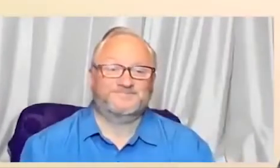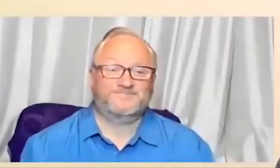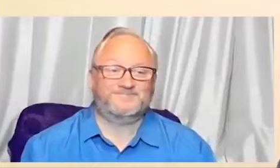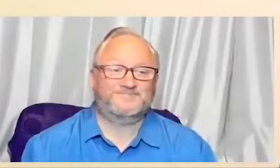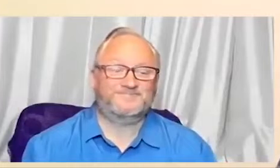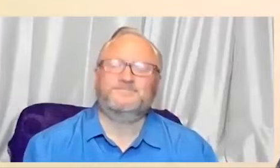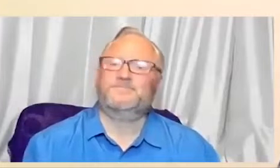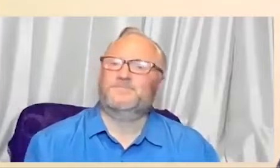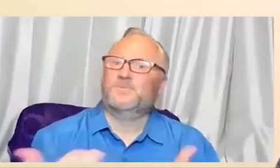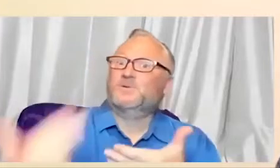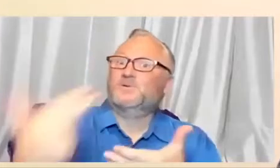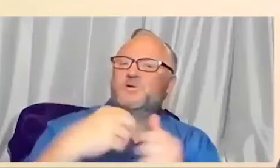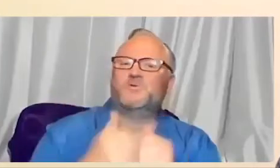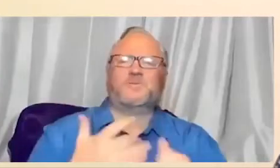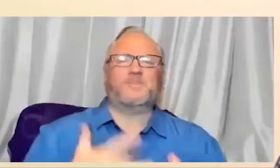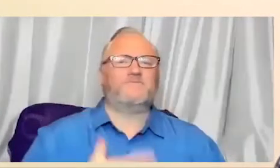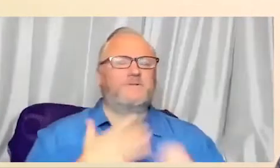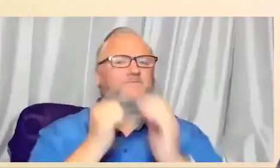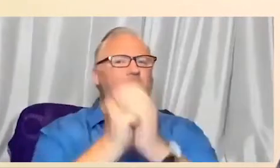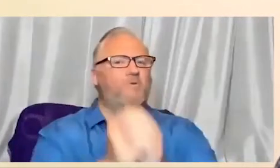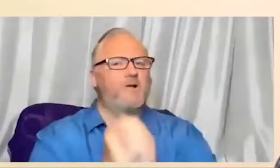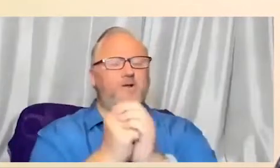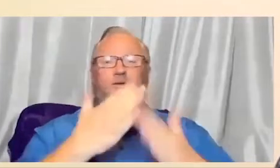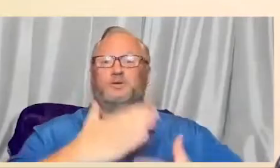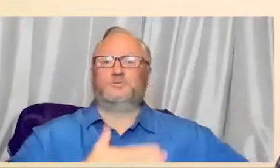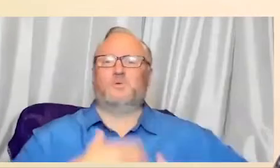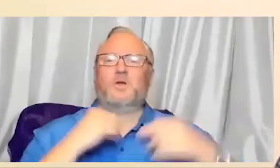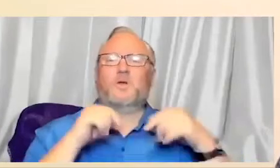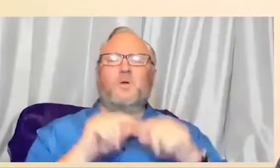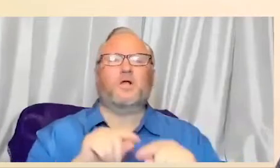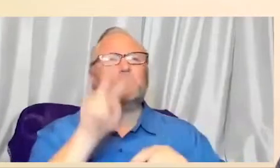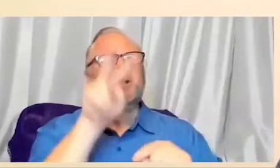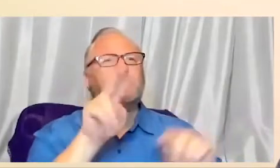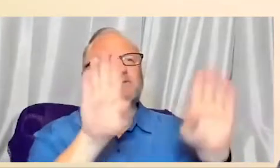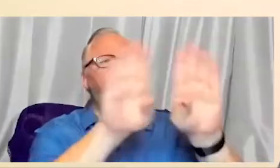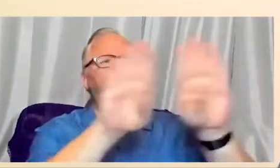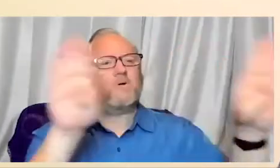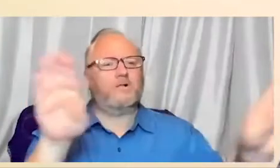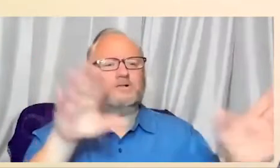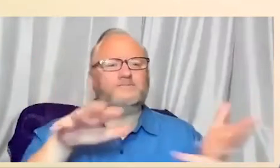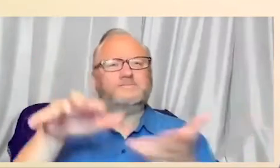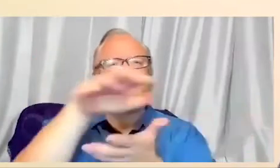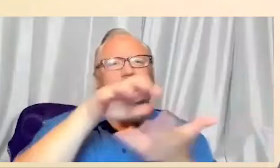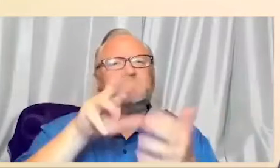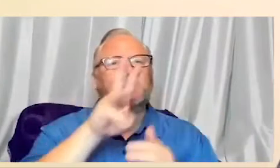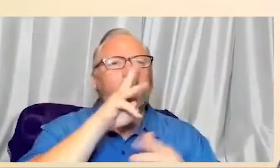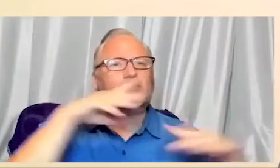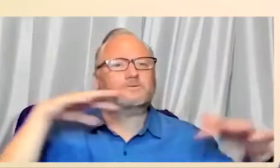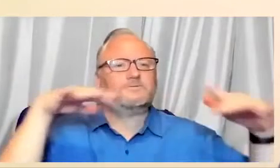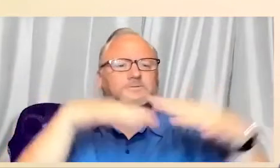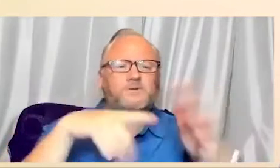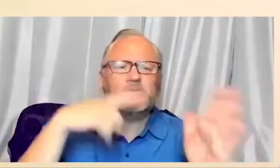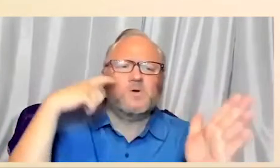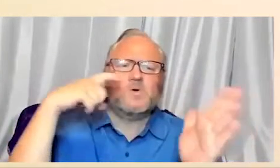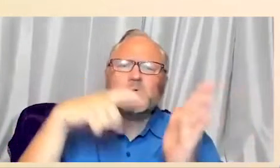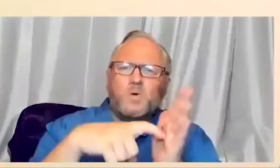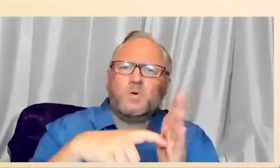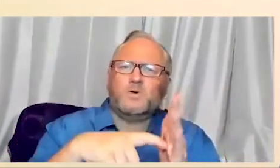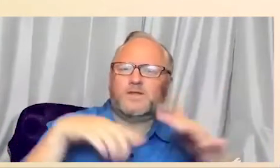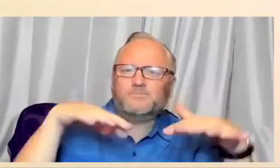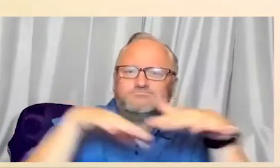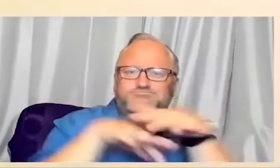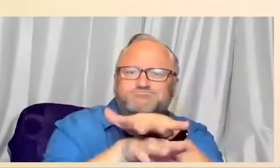Join us in a feeling of prayer and joy as you gaze at your bowl of mingled waters. Notice the fluidity and grace of